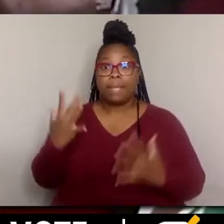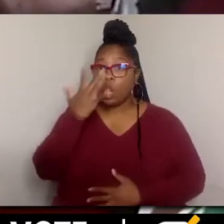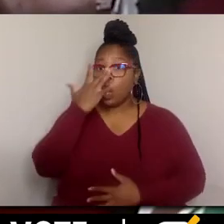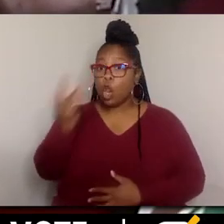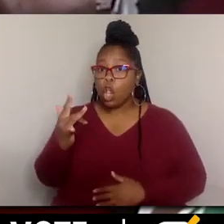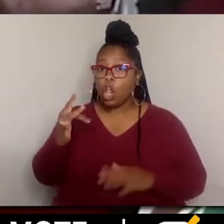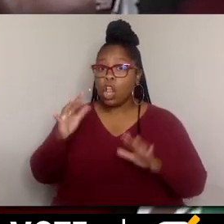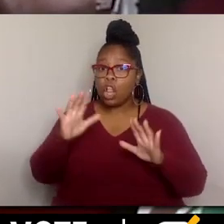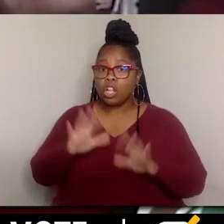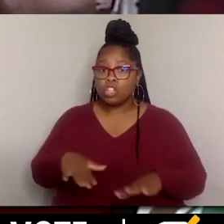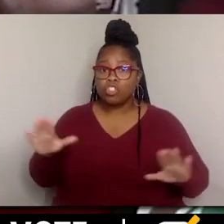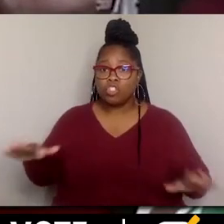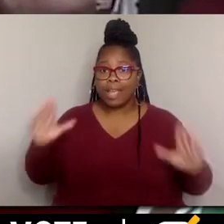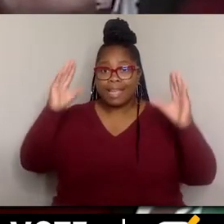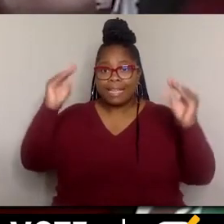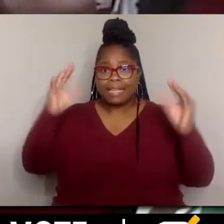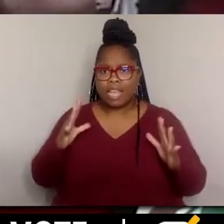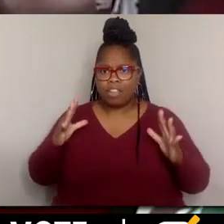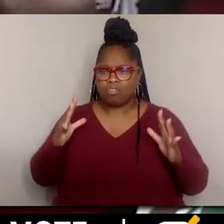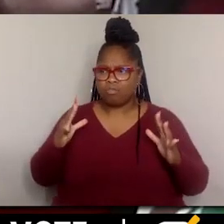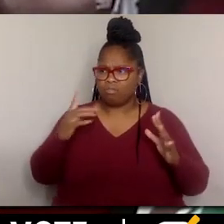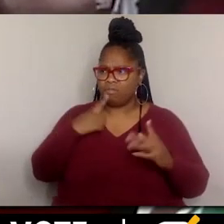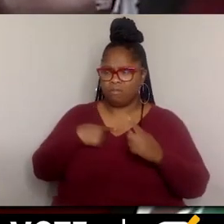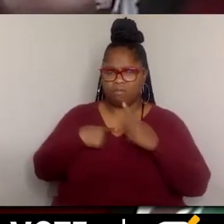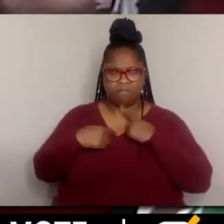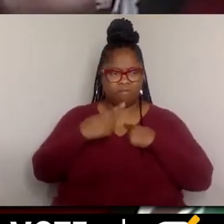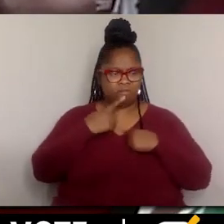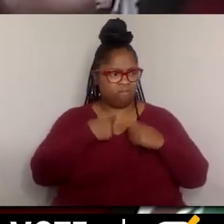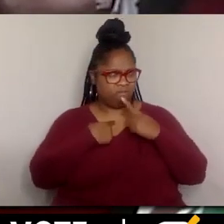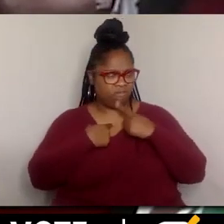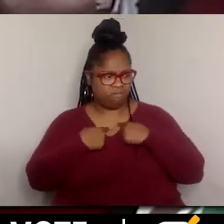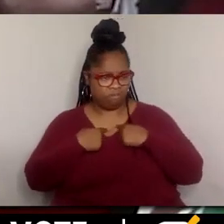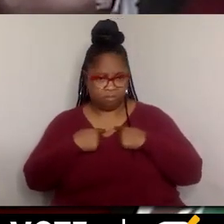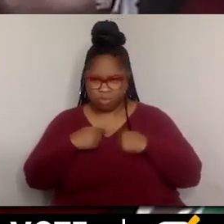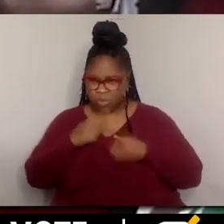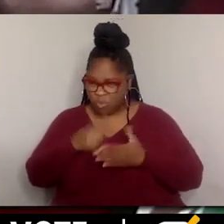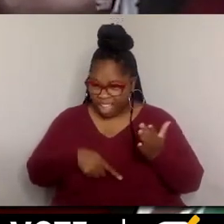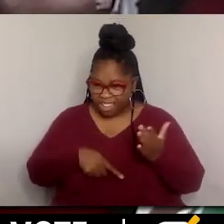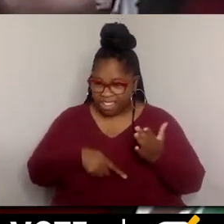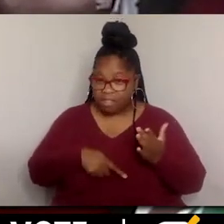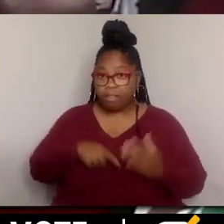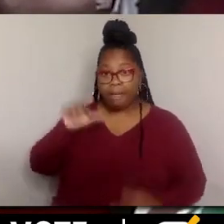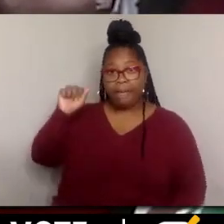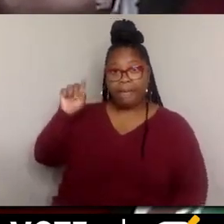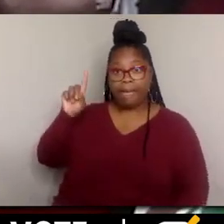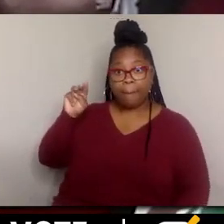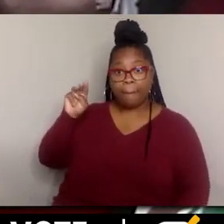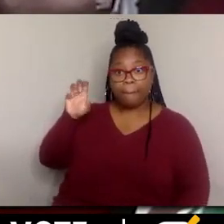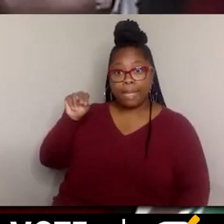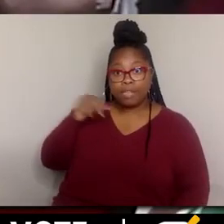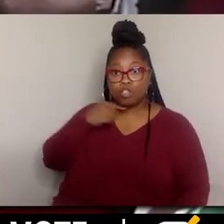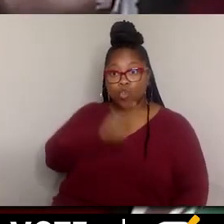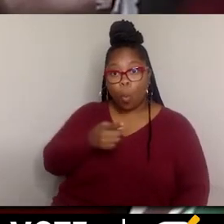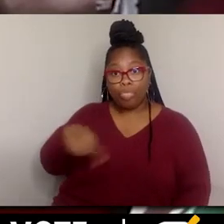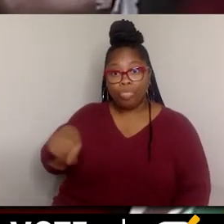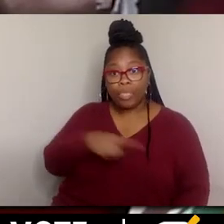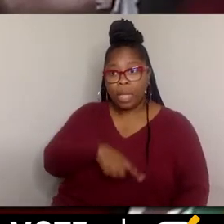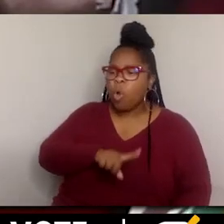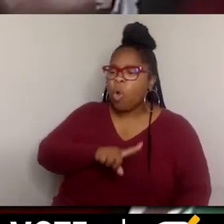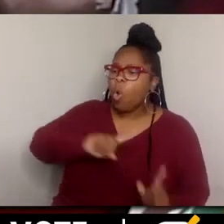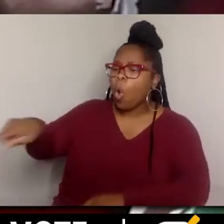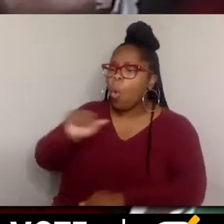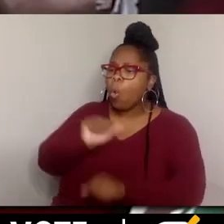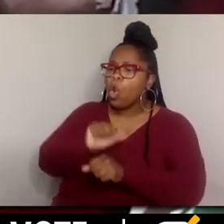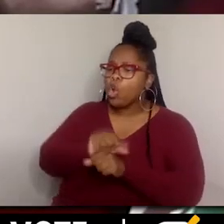childhood that their administrator told them they need to go to work sites this week to clean